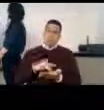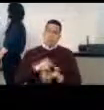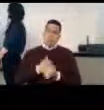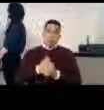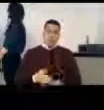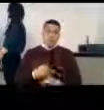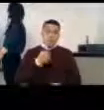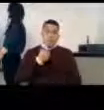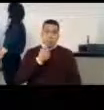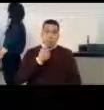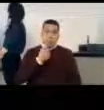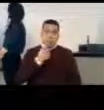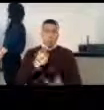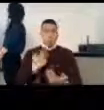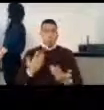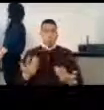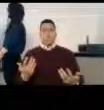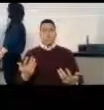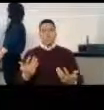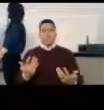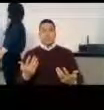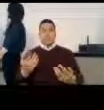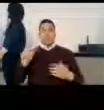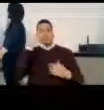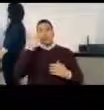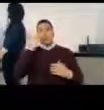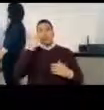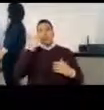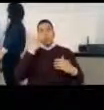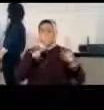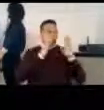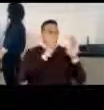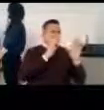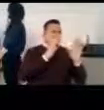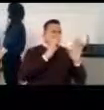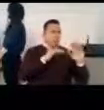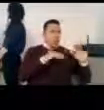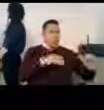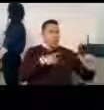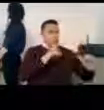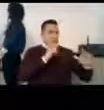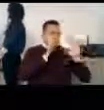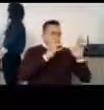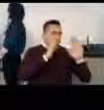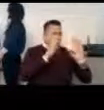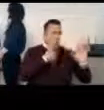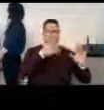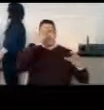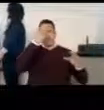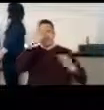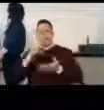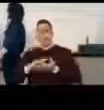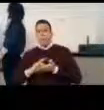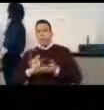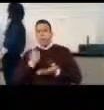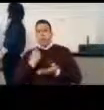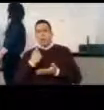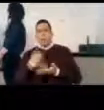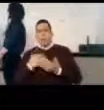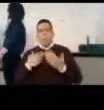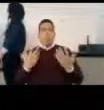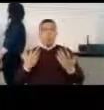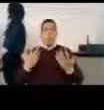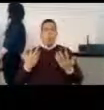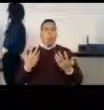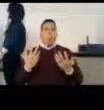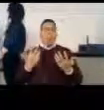Because, we're running around, as I said, 24/7, and half the time we forget to take our medicine. Or we don't take it as it's